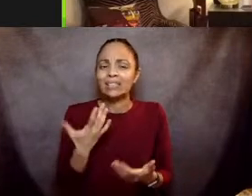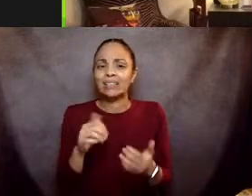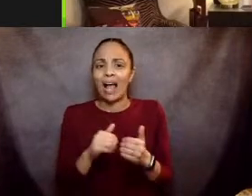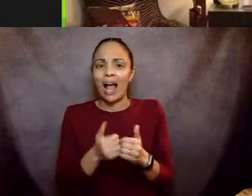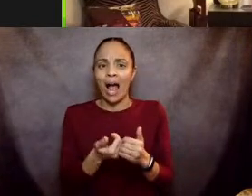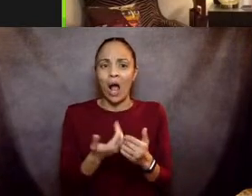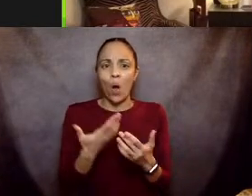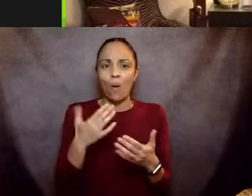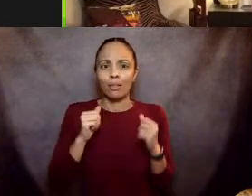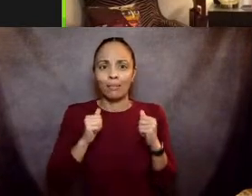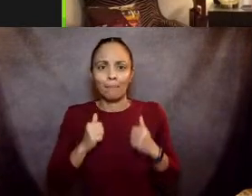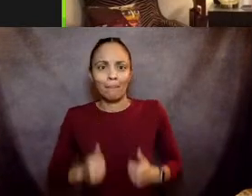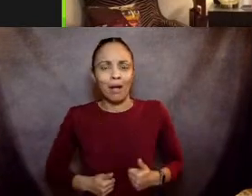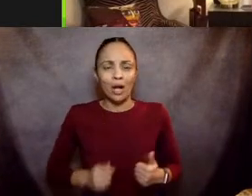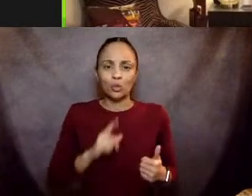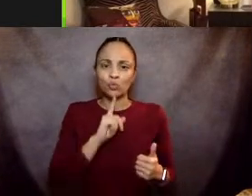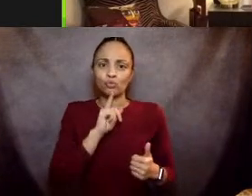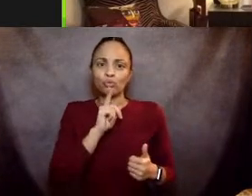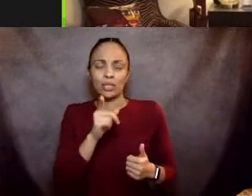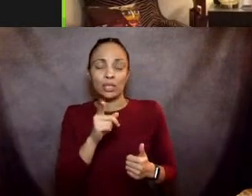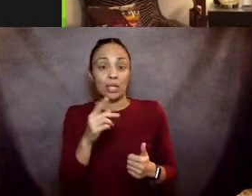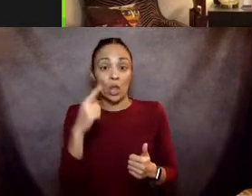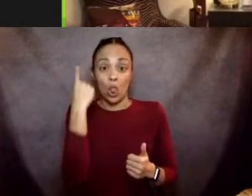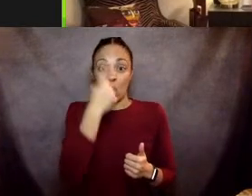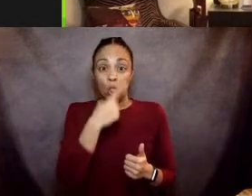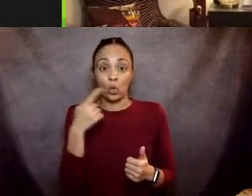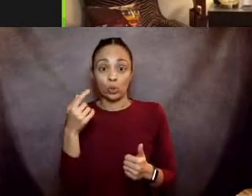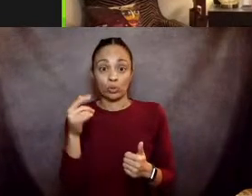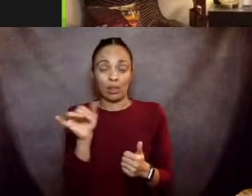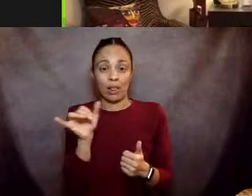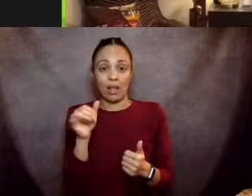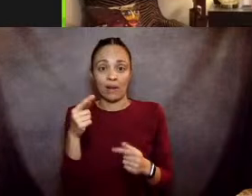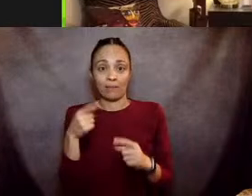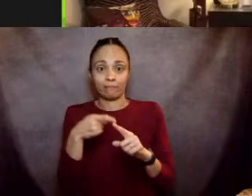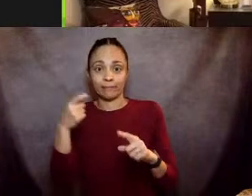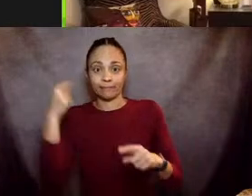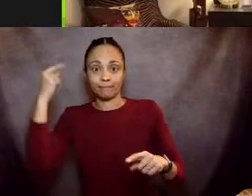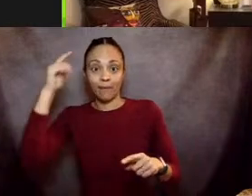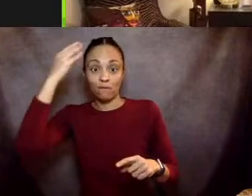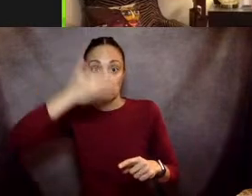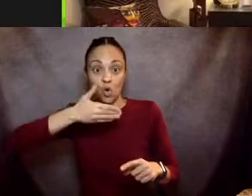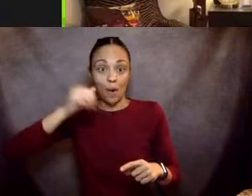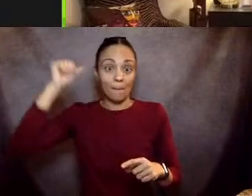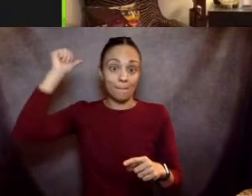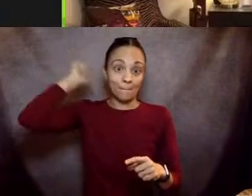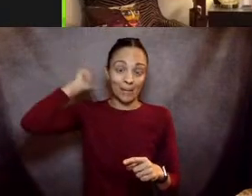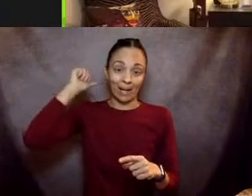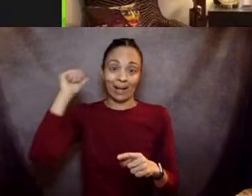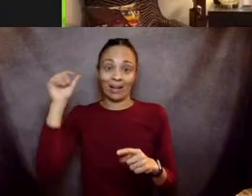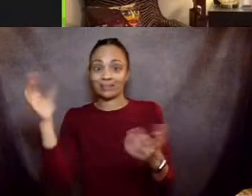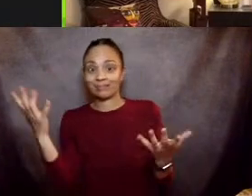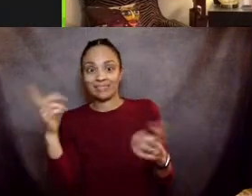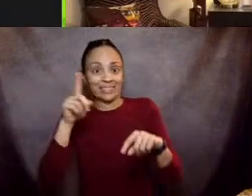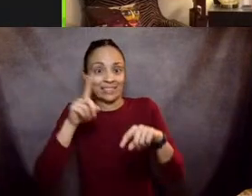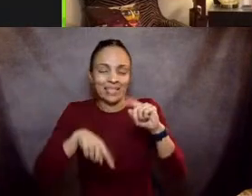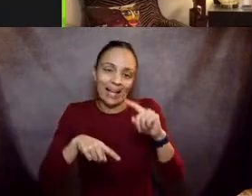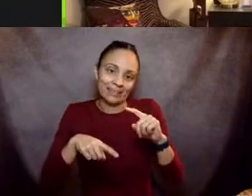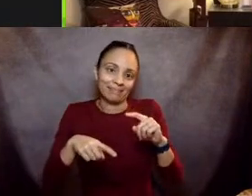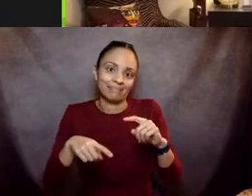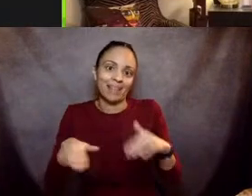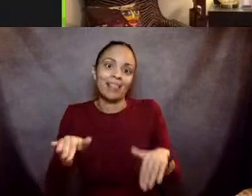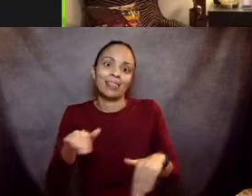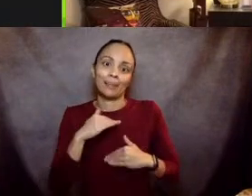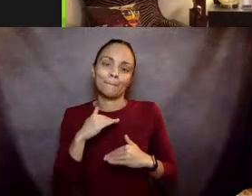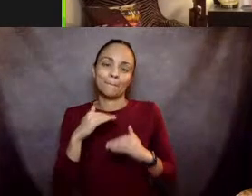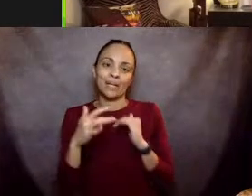spine that is going to be read, right, as language. So that's my take